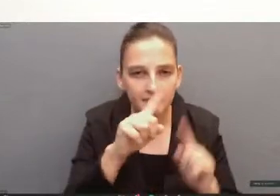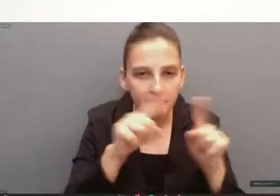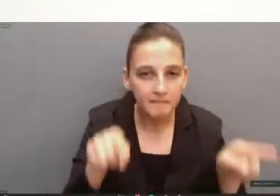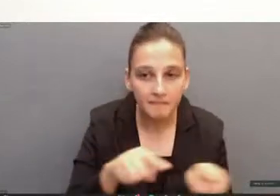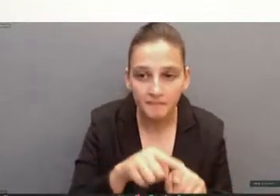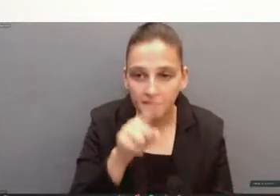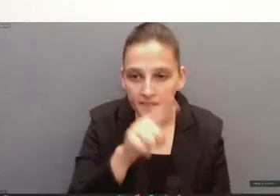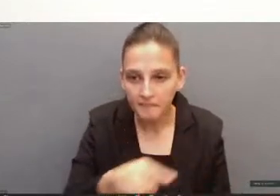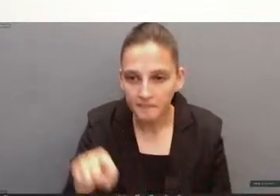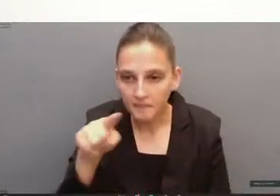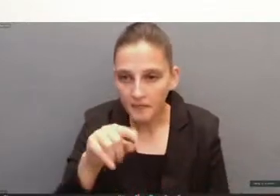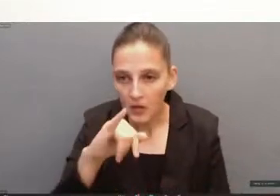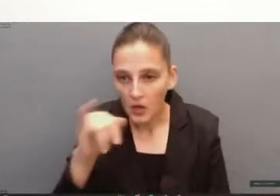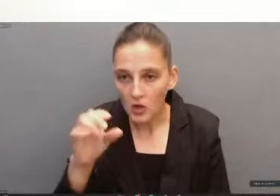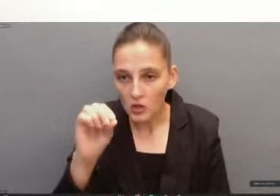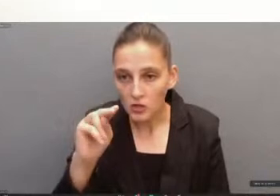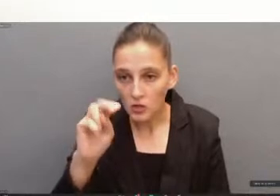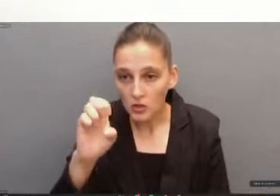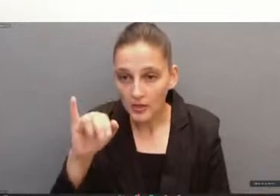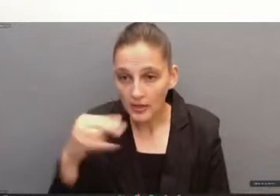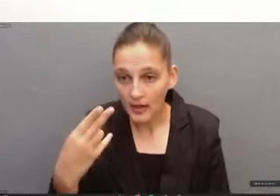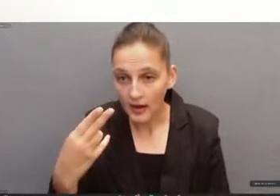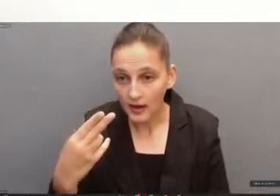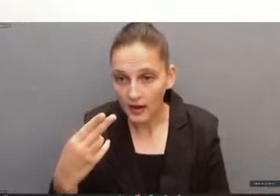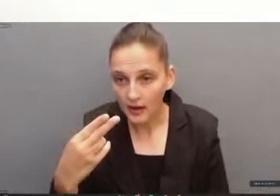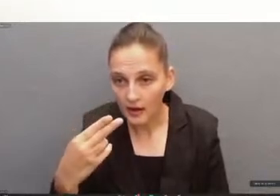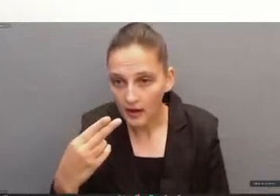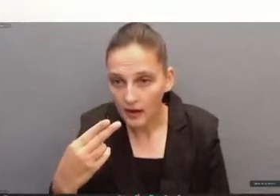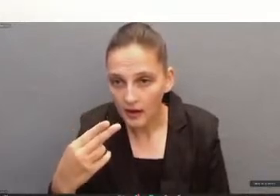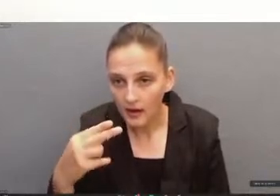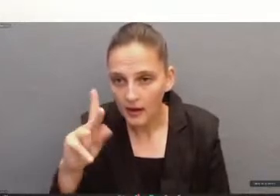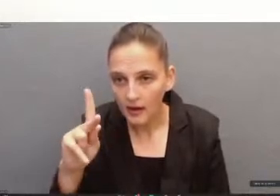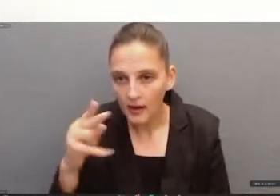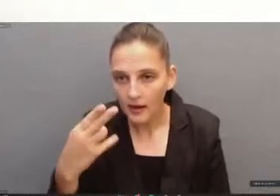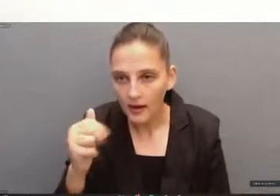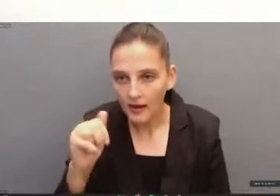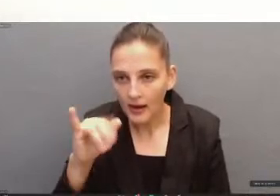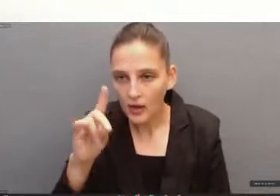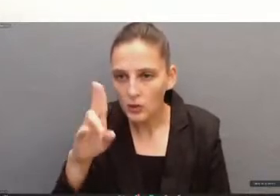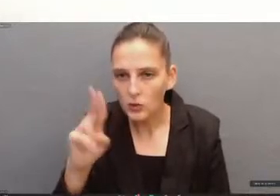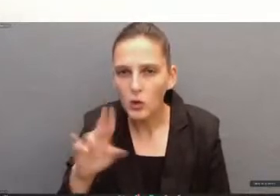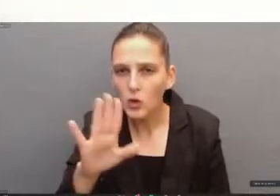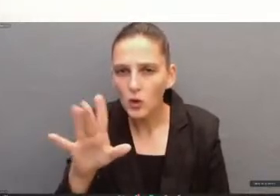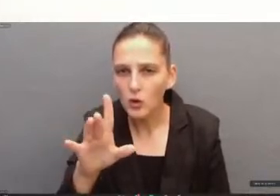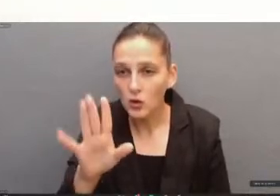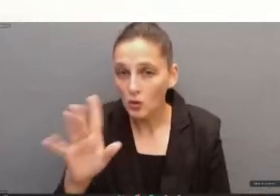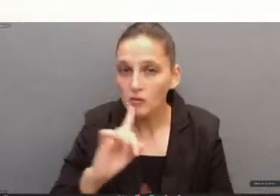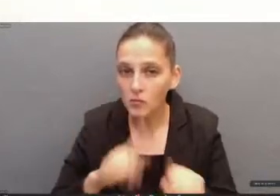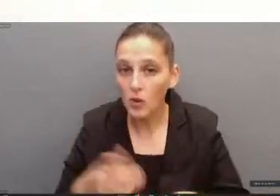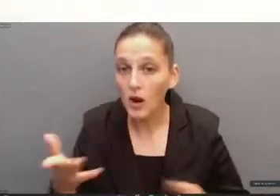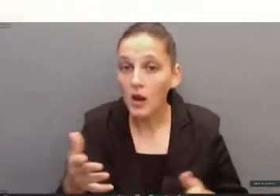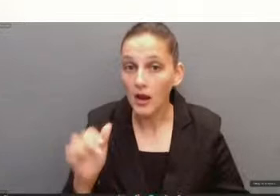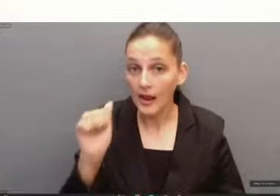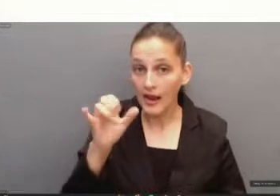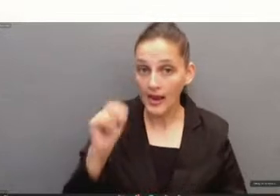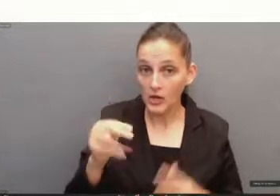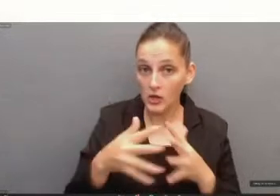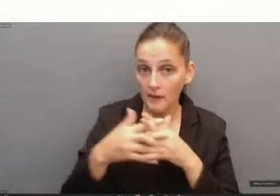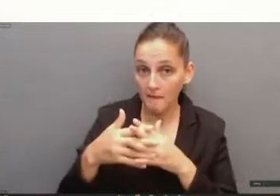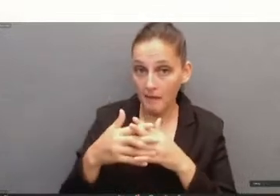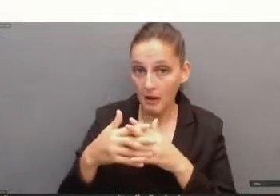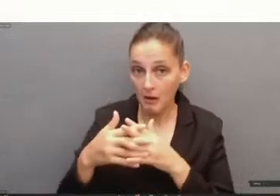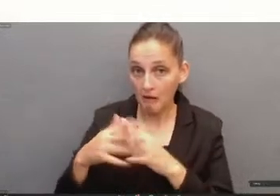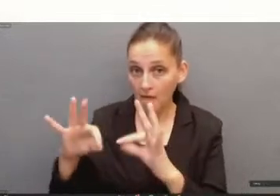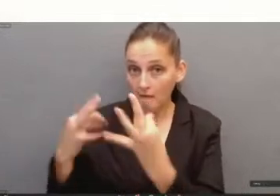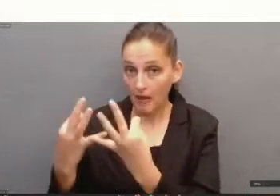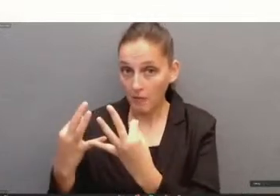Jonae Khaldun, can I ask you what would your response be to that question? Asian American family households mirror those of the typical